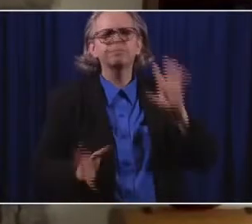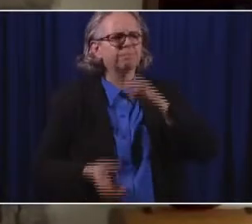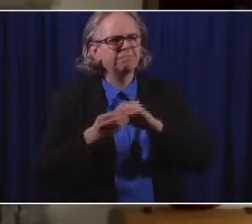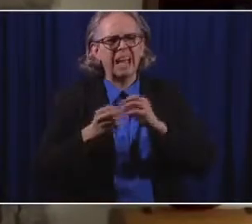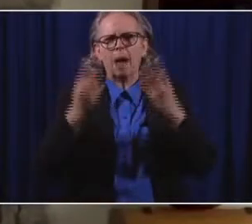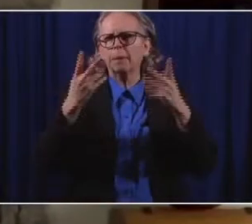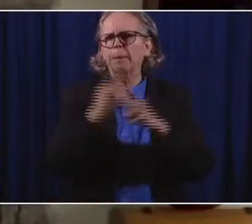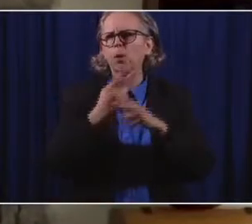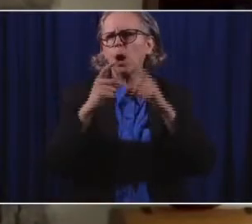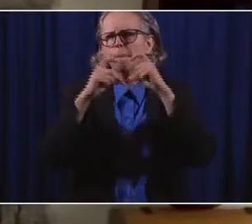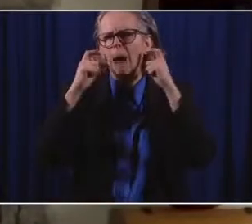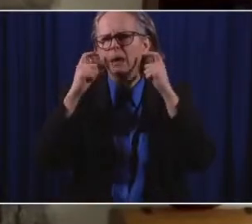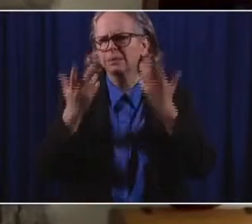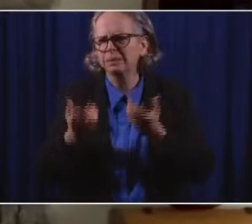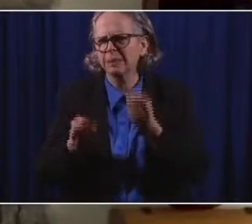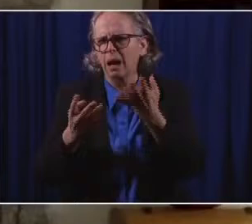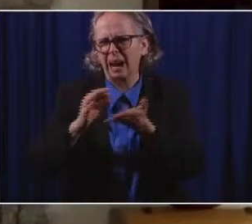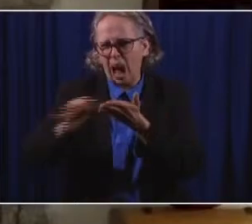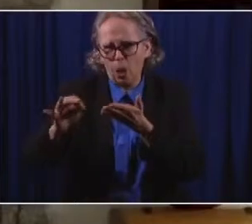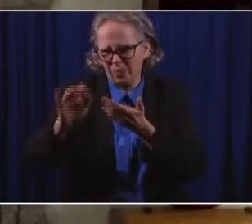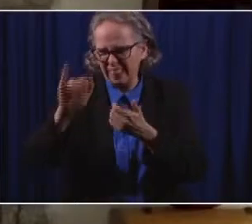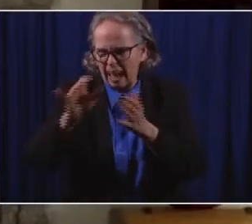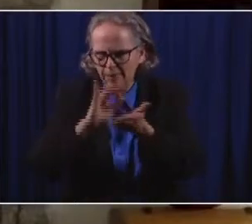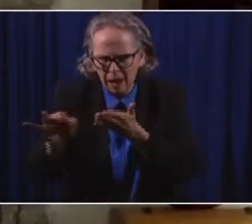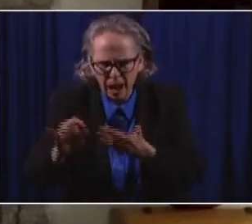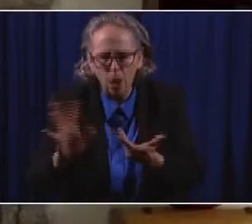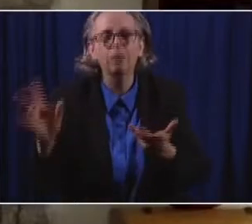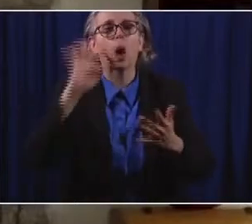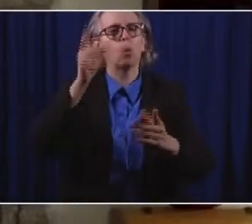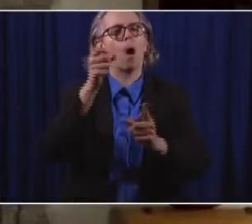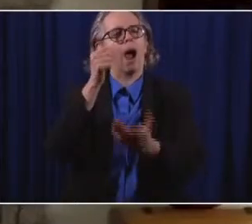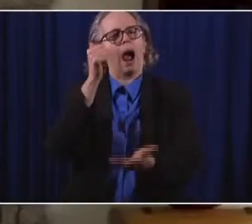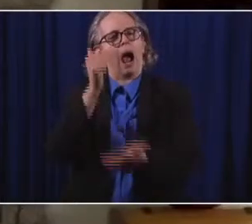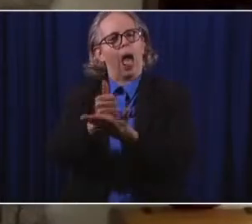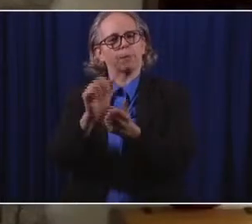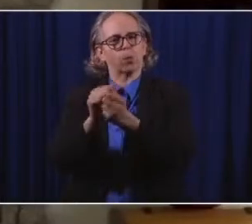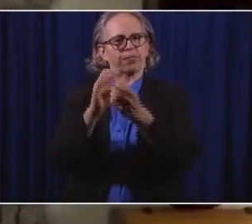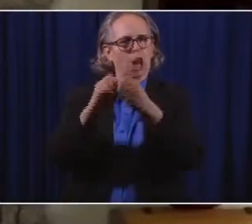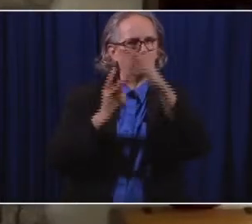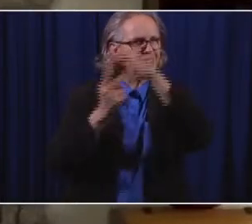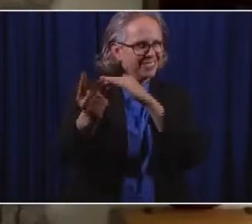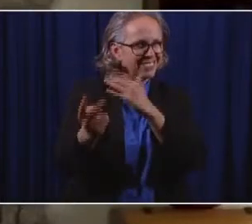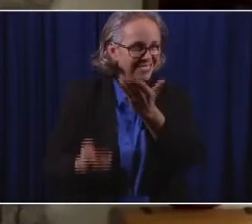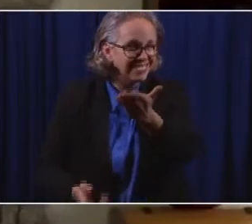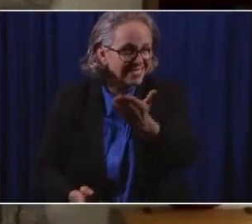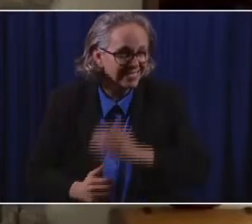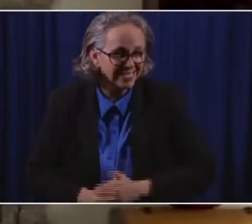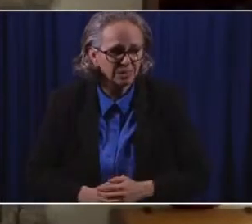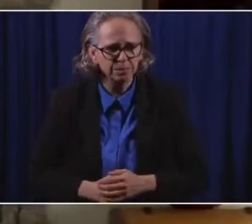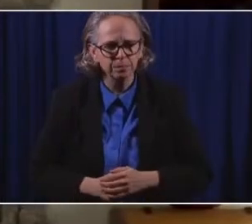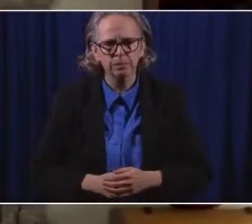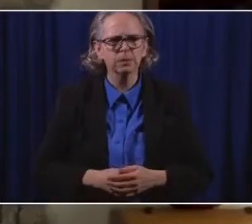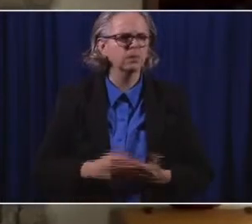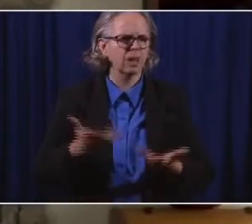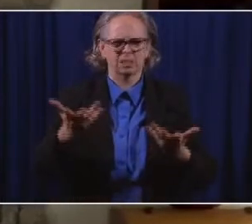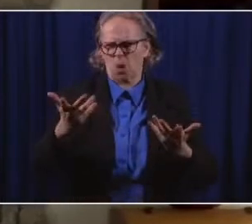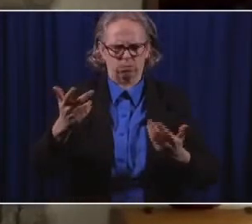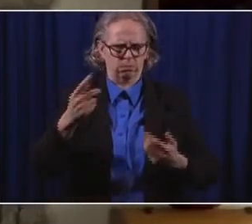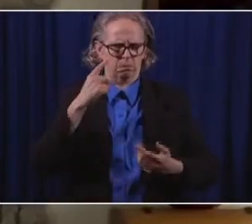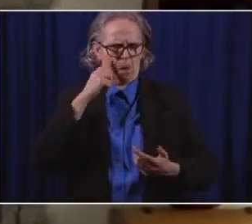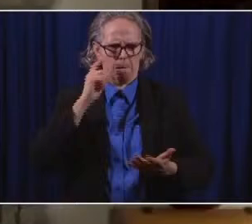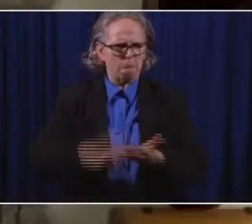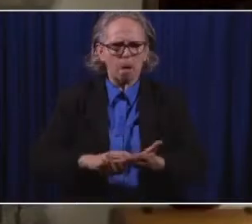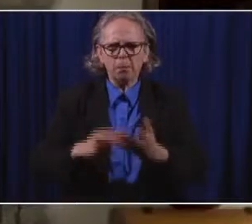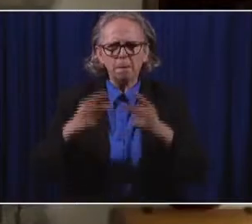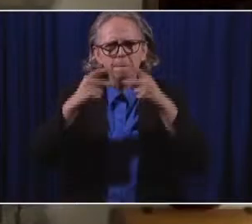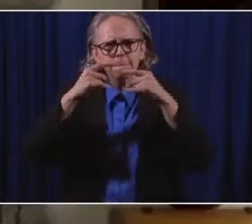from them and from what we've seen in Ohio that wearing masks is fundamentally important. It is back, and that is,